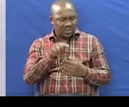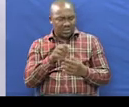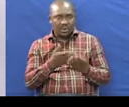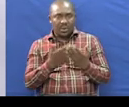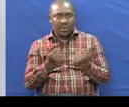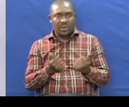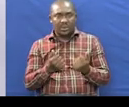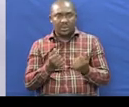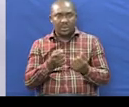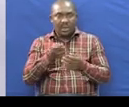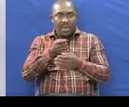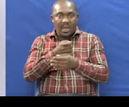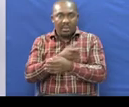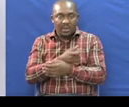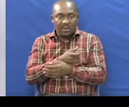3d4